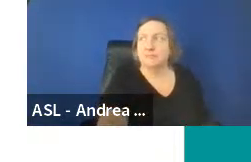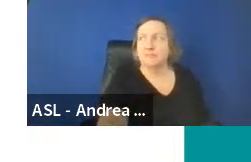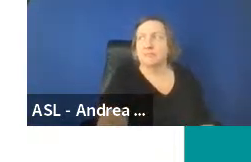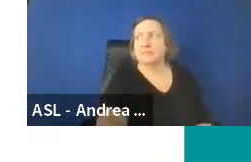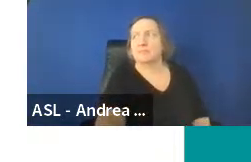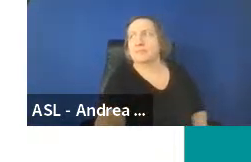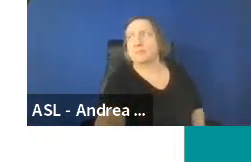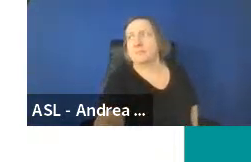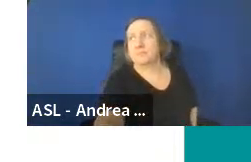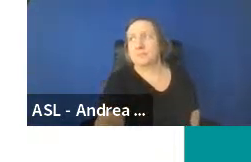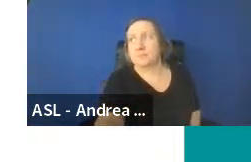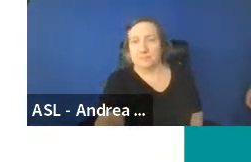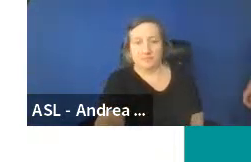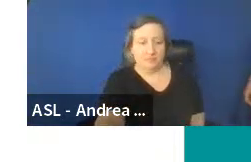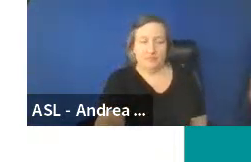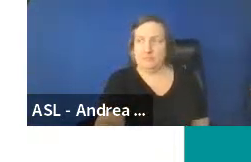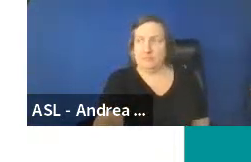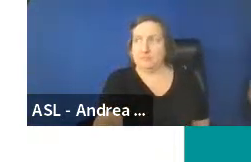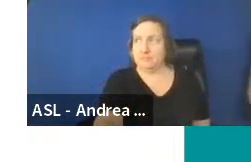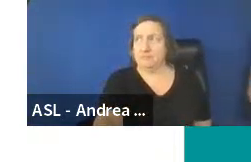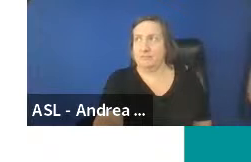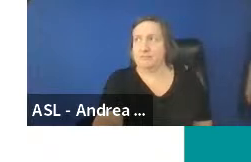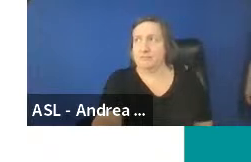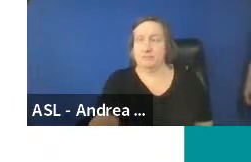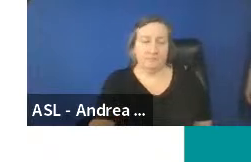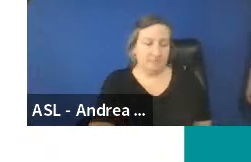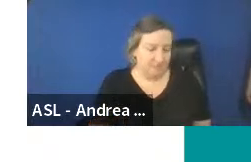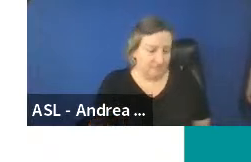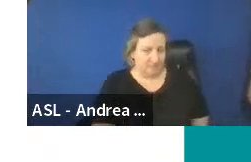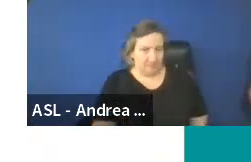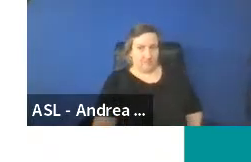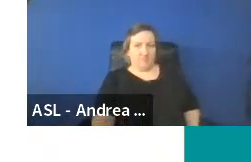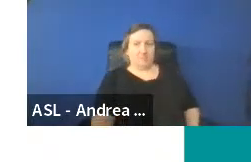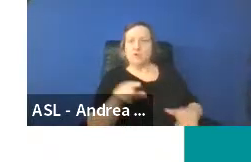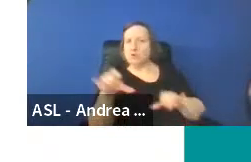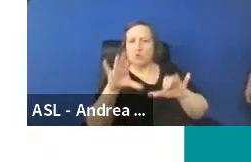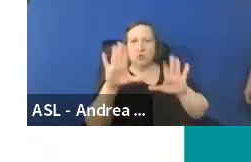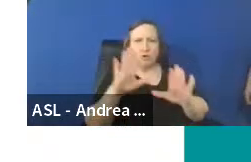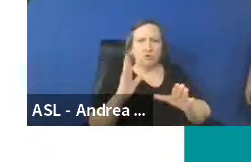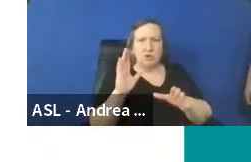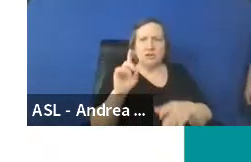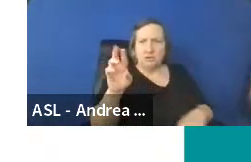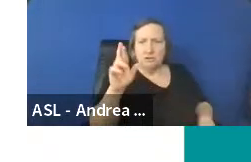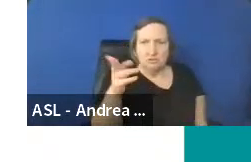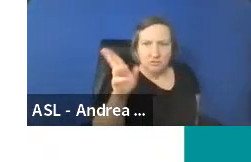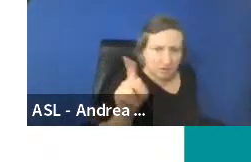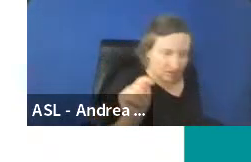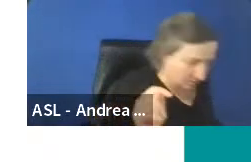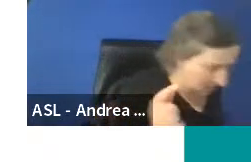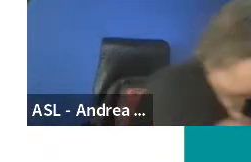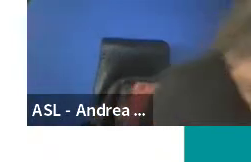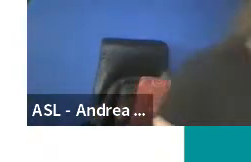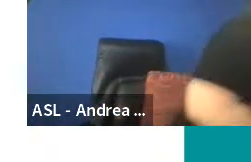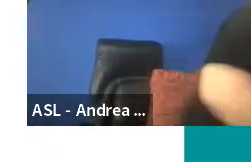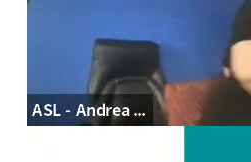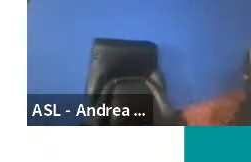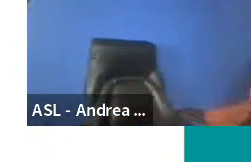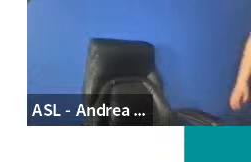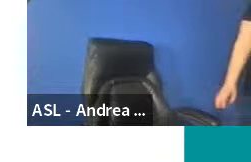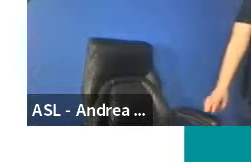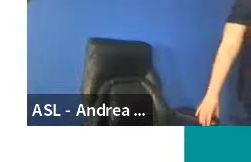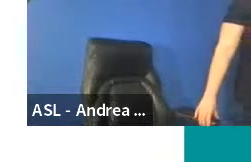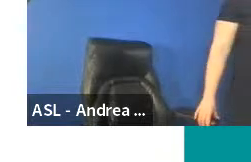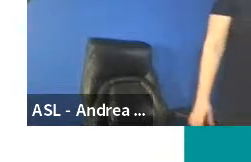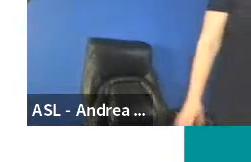You're doing great, Dr. Hunt. Feel free to continue unless you'd like me to. Comment instructions. To make